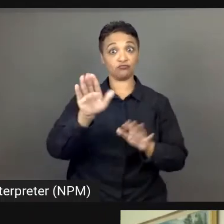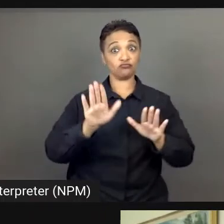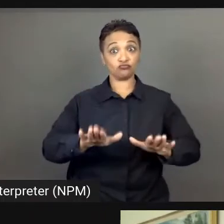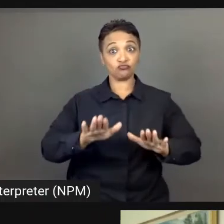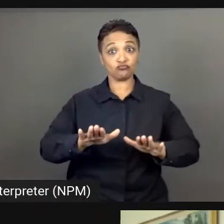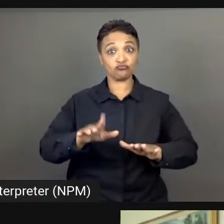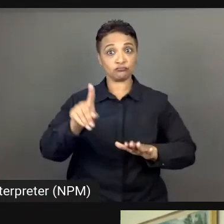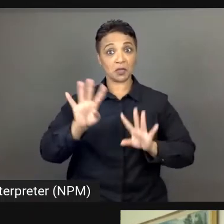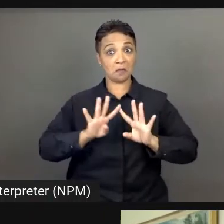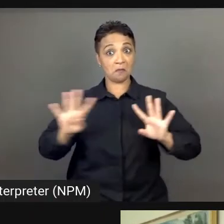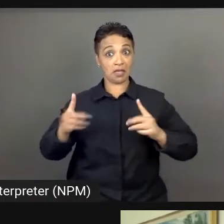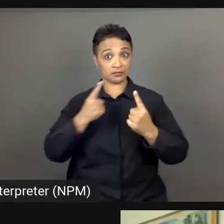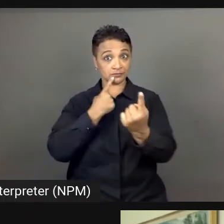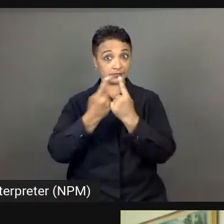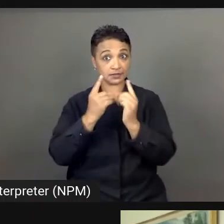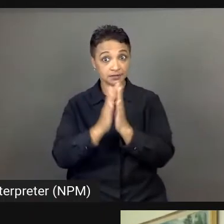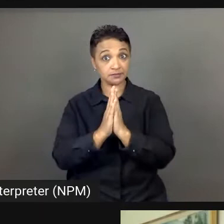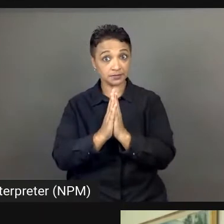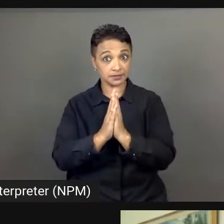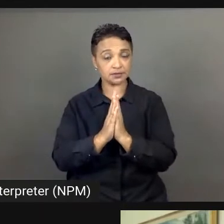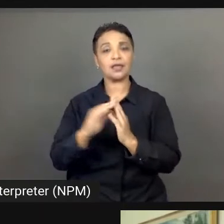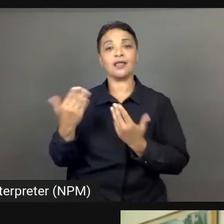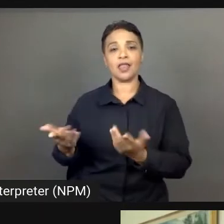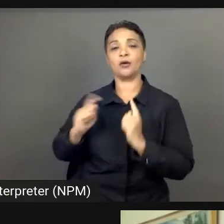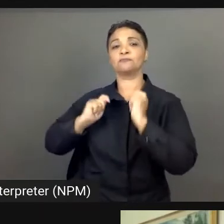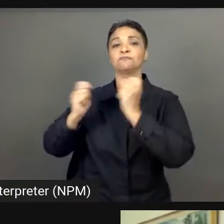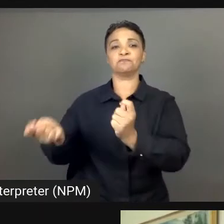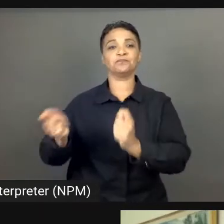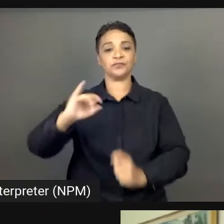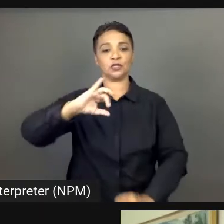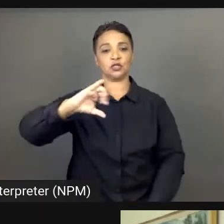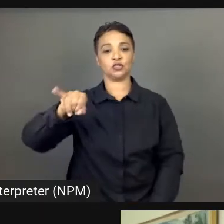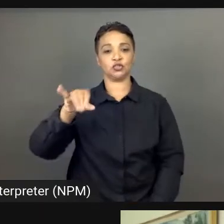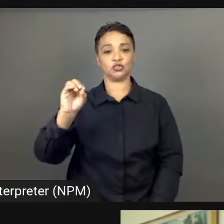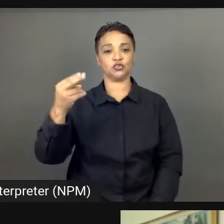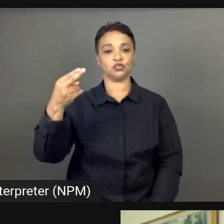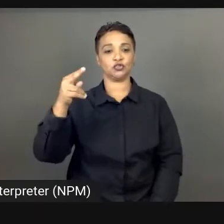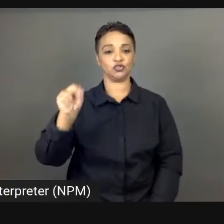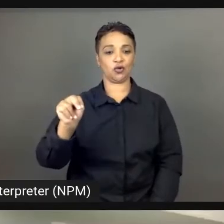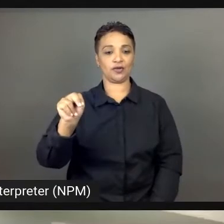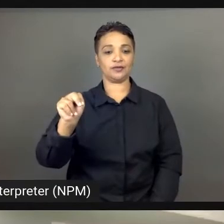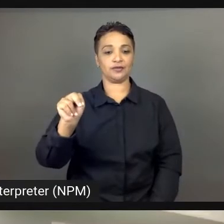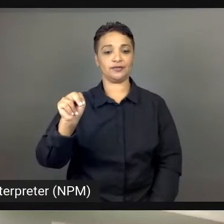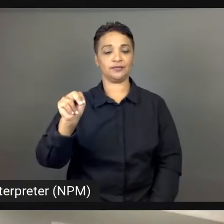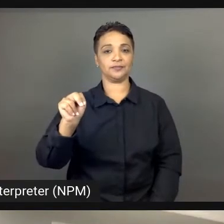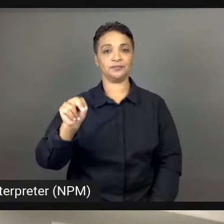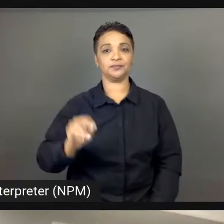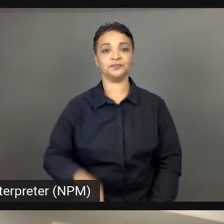panel discussion? We will bring in John.